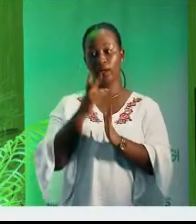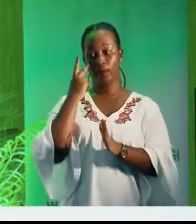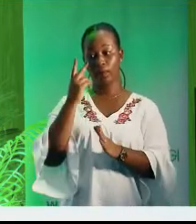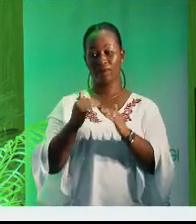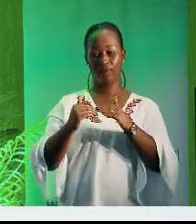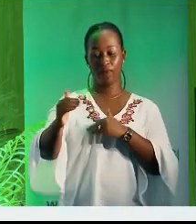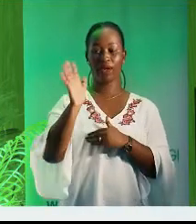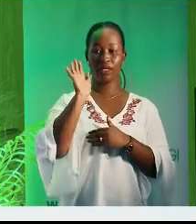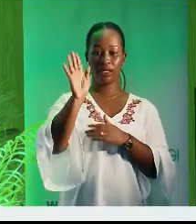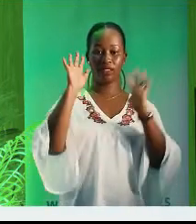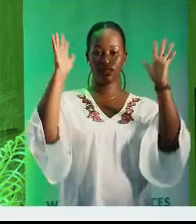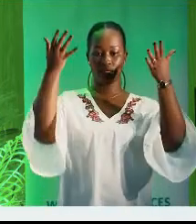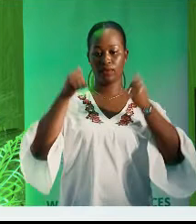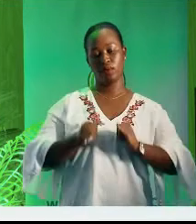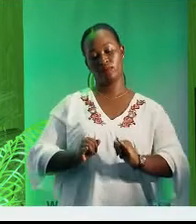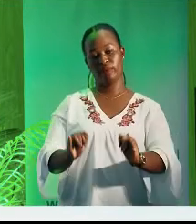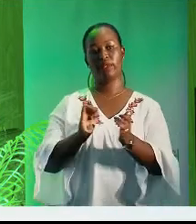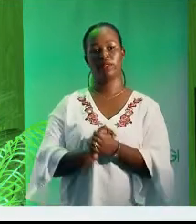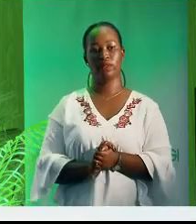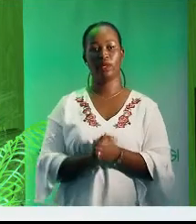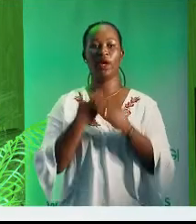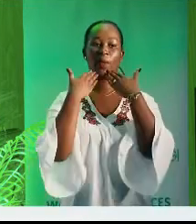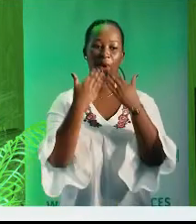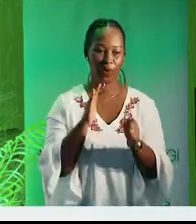its successful implementation.